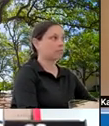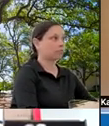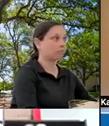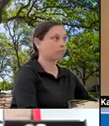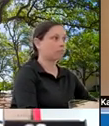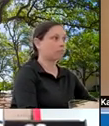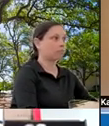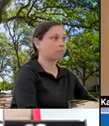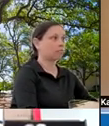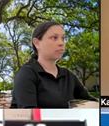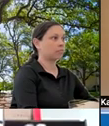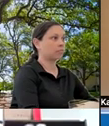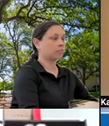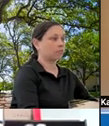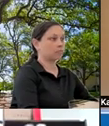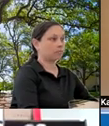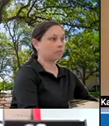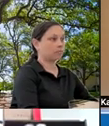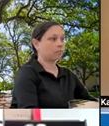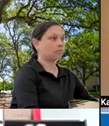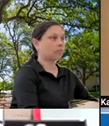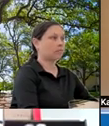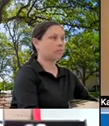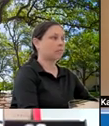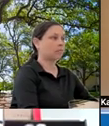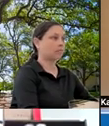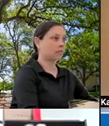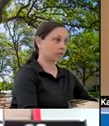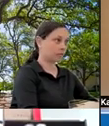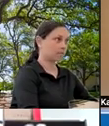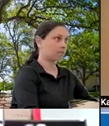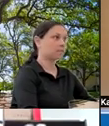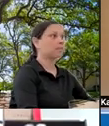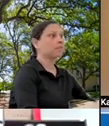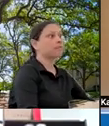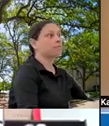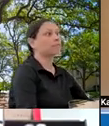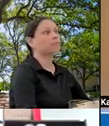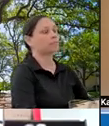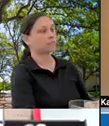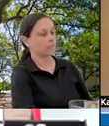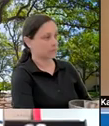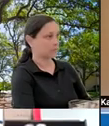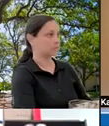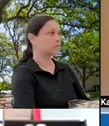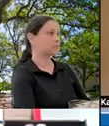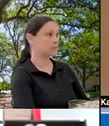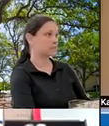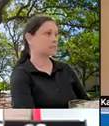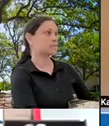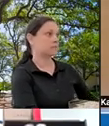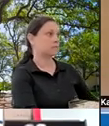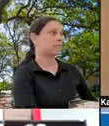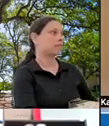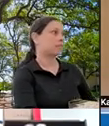the trenches in these different types of centers. So they could give you a lot of good information, especially if they've been on the job for